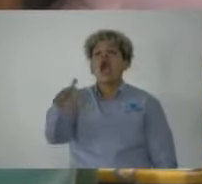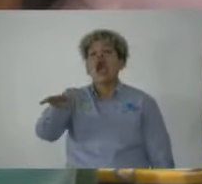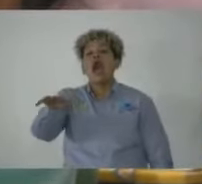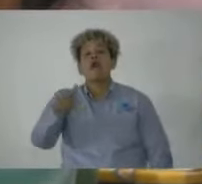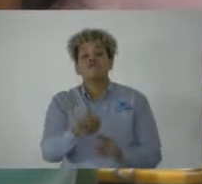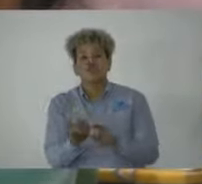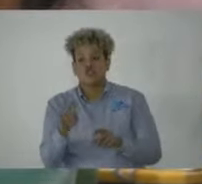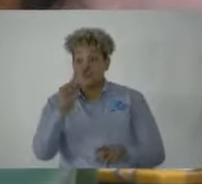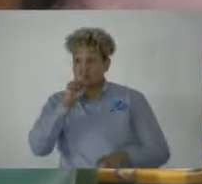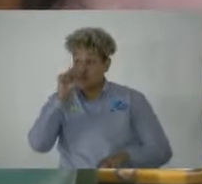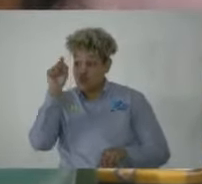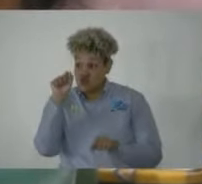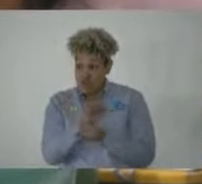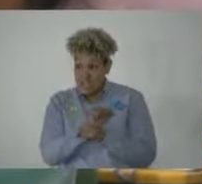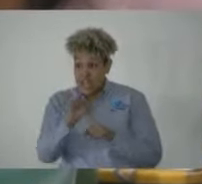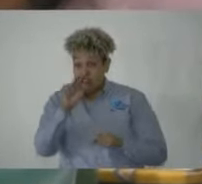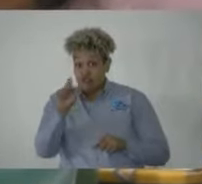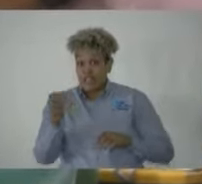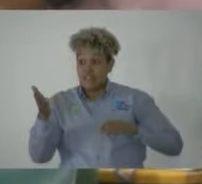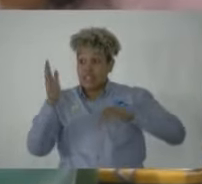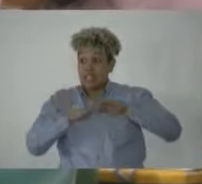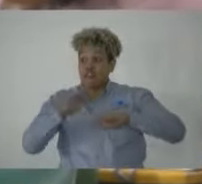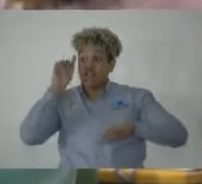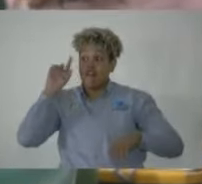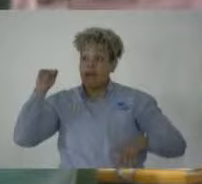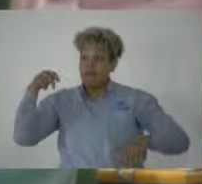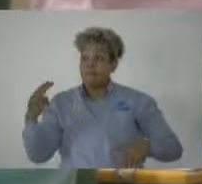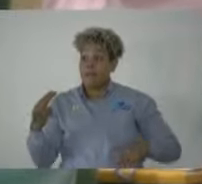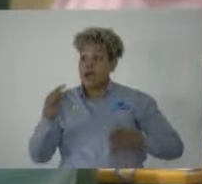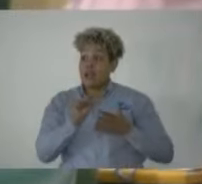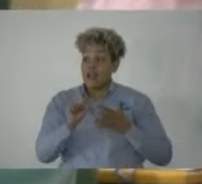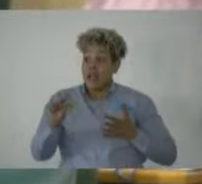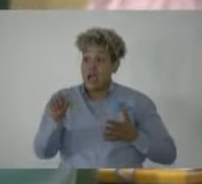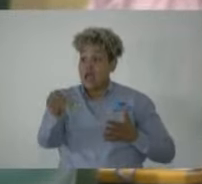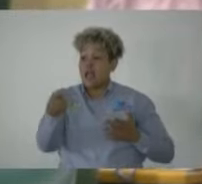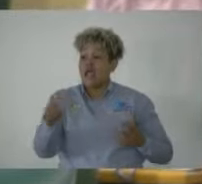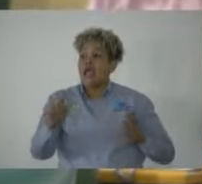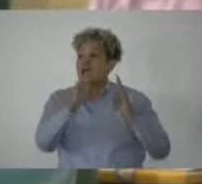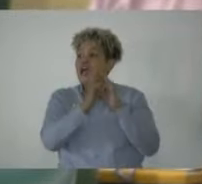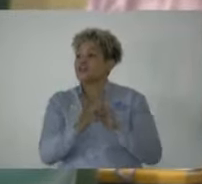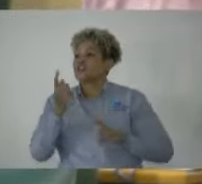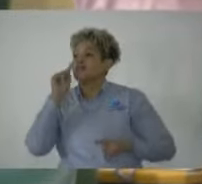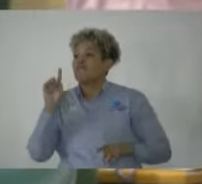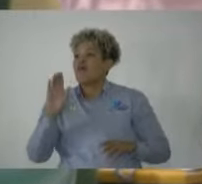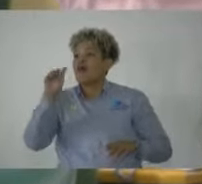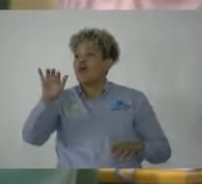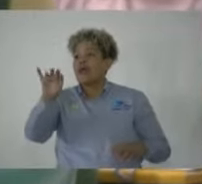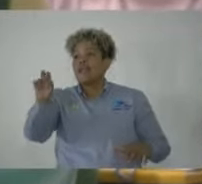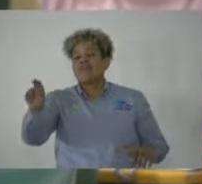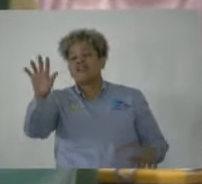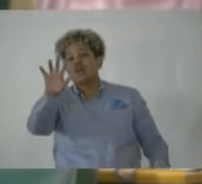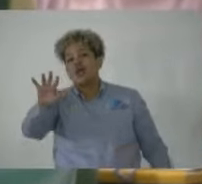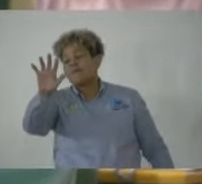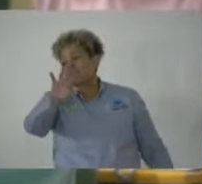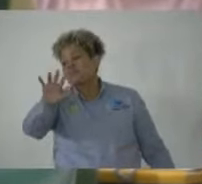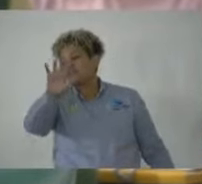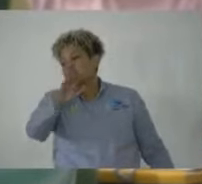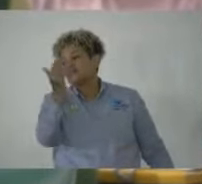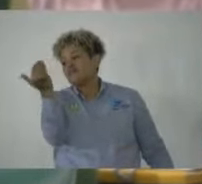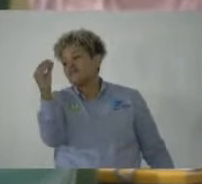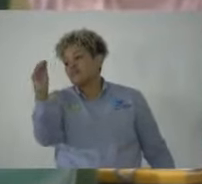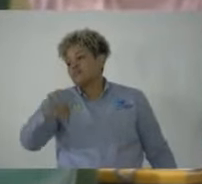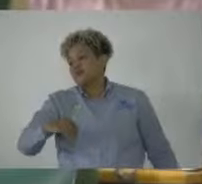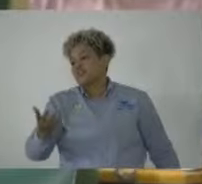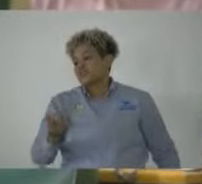Since 2016, the average real rate of increase in PATH allocations adjusted for inflation is approximately